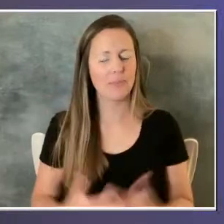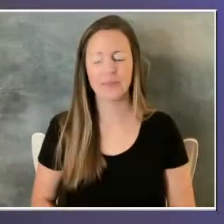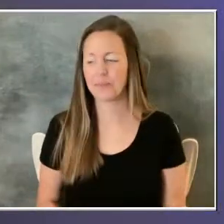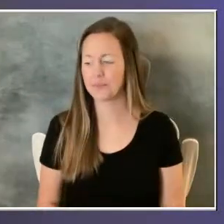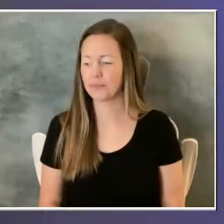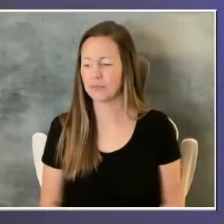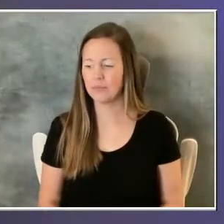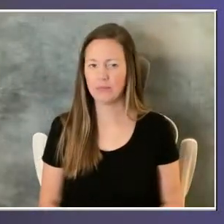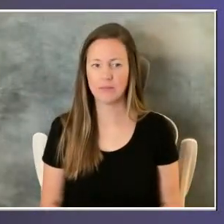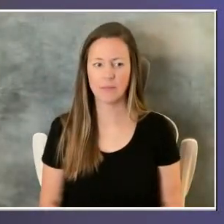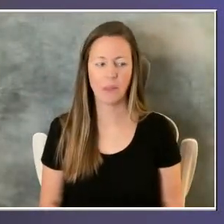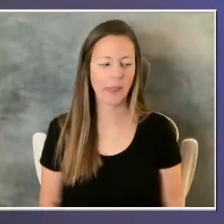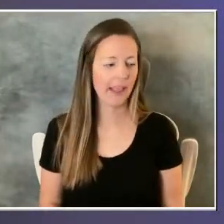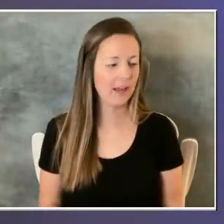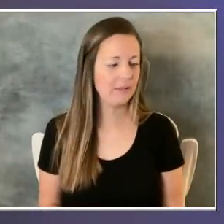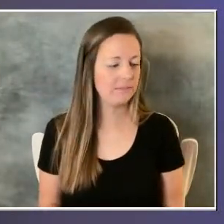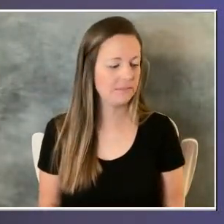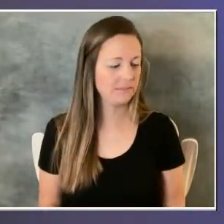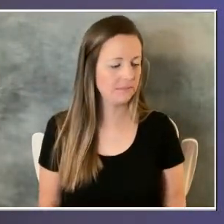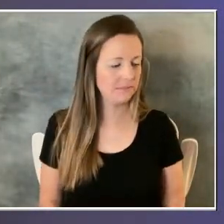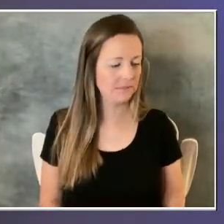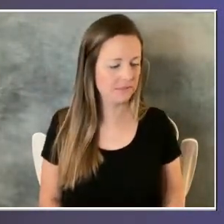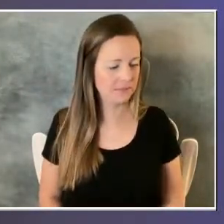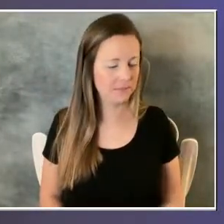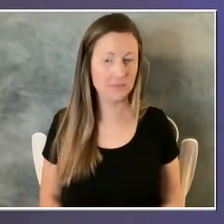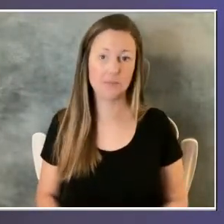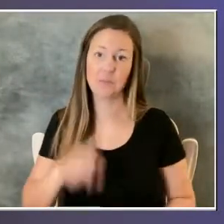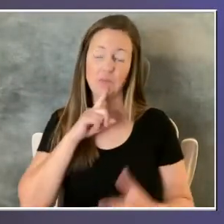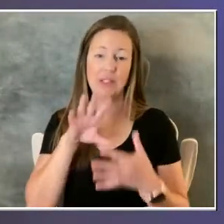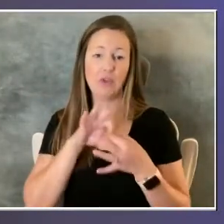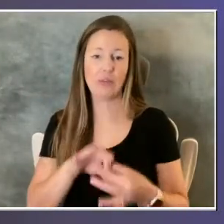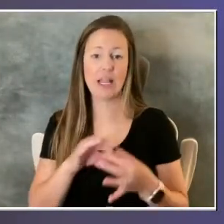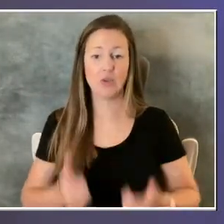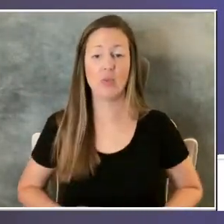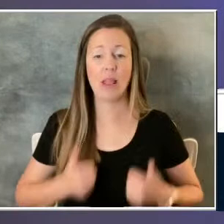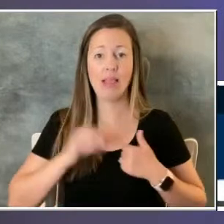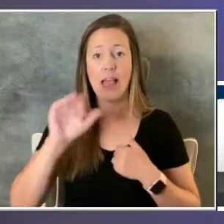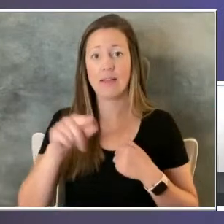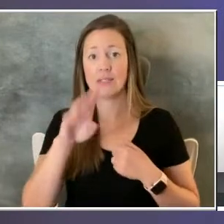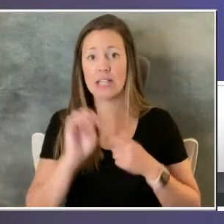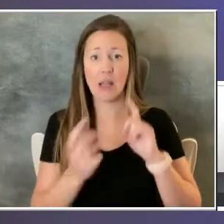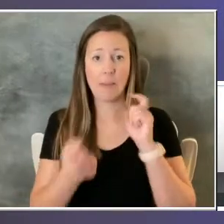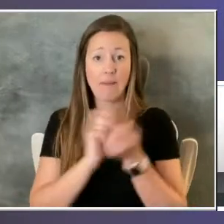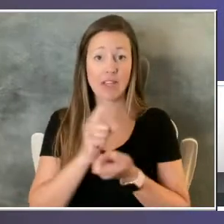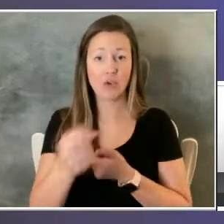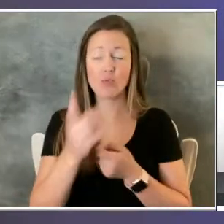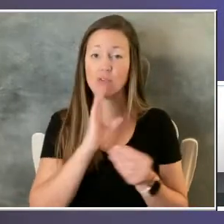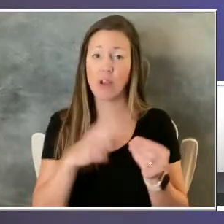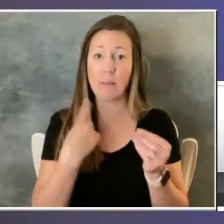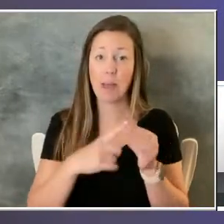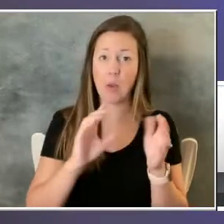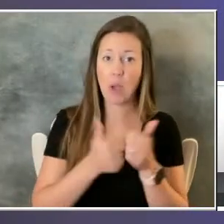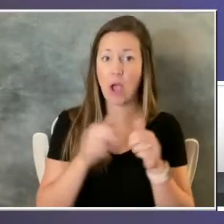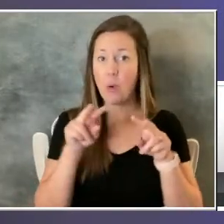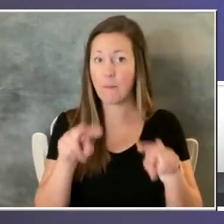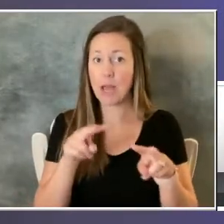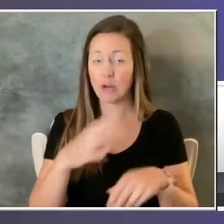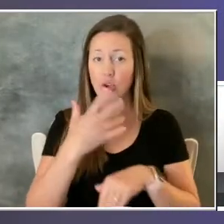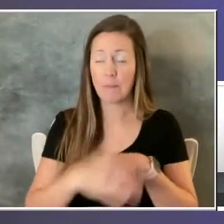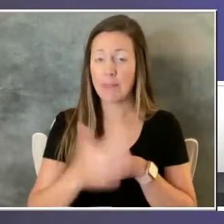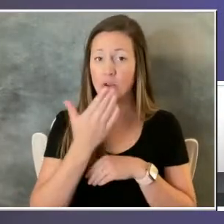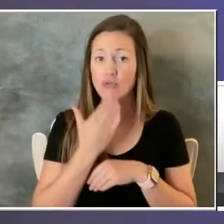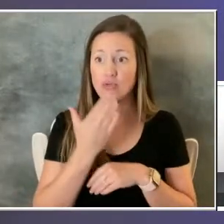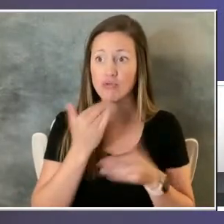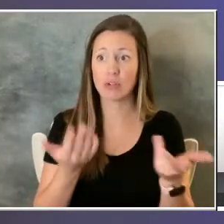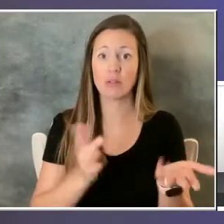Just related to the lifestyle modification, we were talking about how to monitor your blood sugar. Medication can